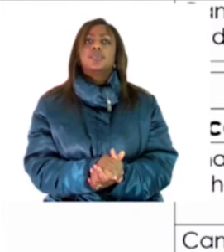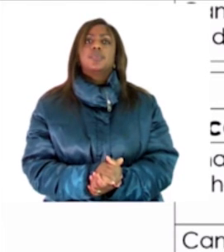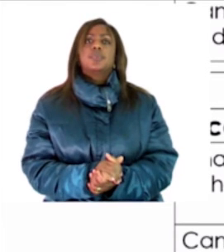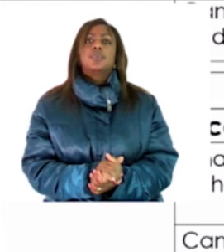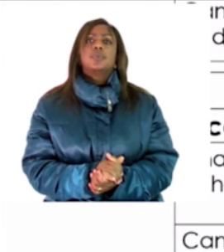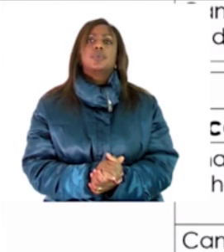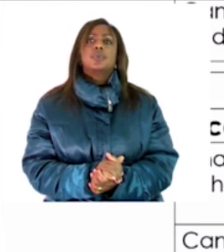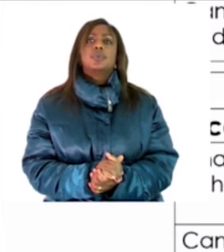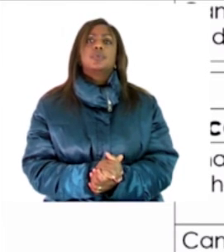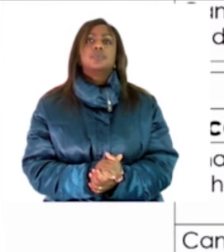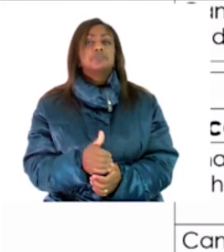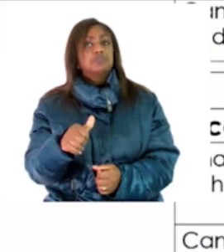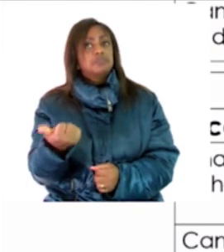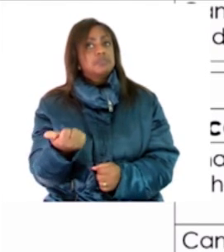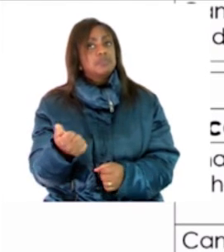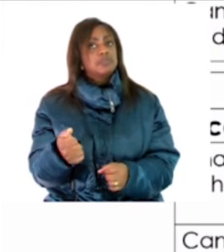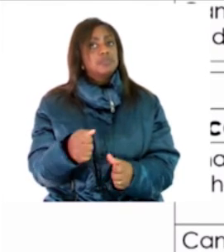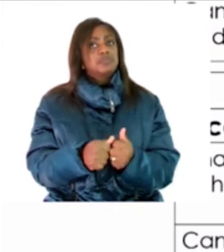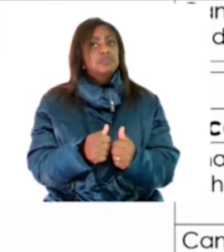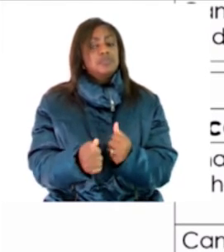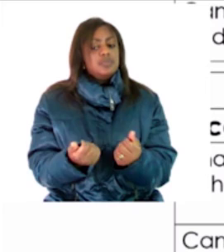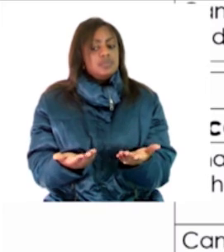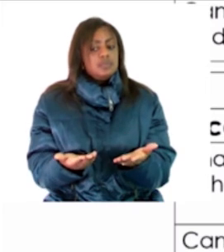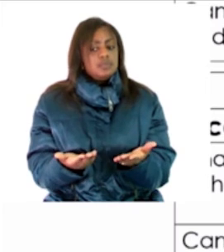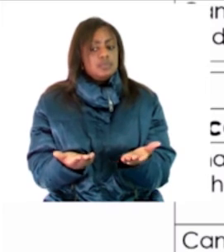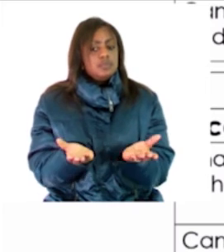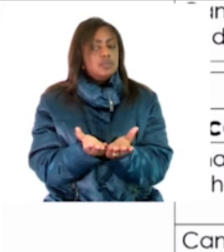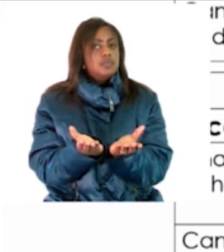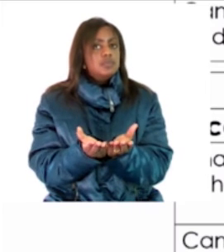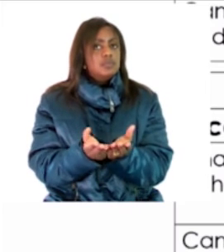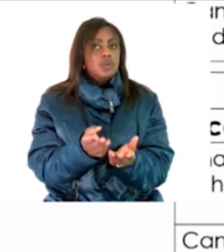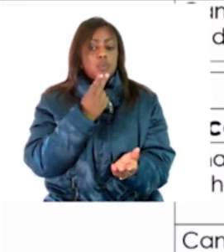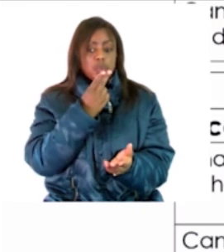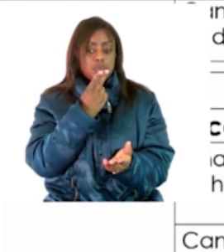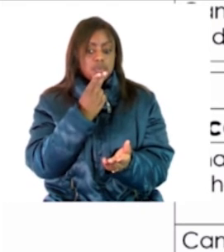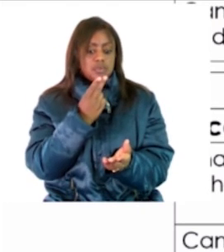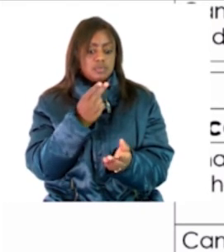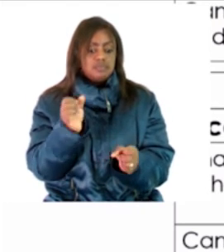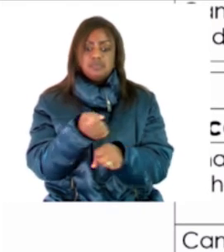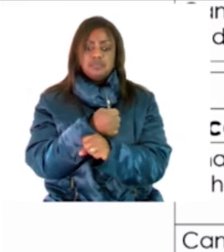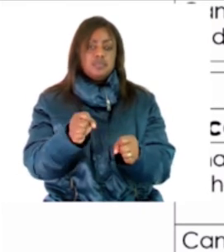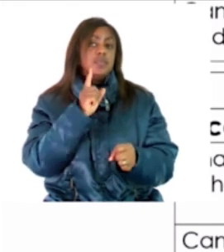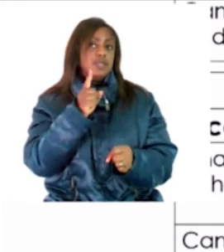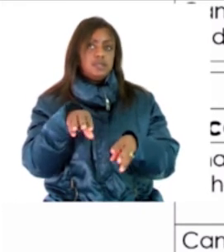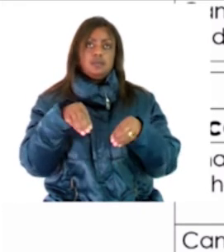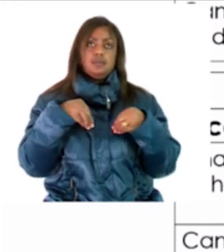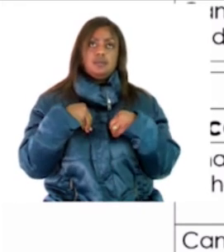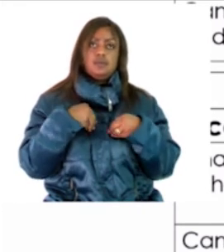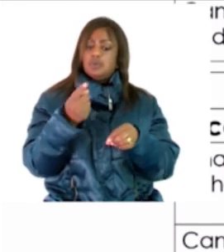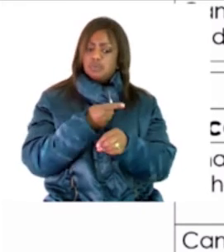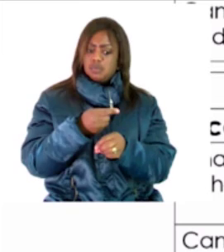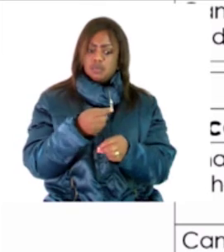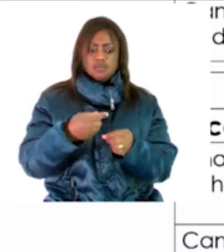It can also lead to punishment at school. If you go to school and you smoke, you might hear that your teachers are saying, because of this